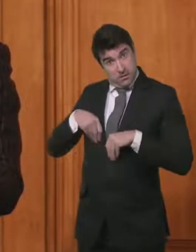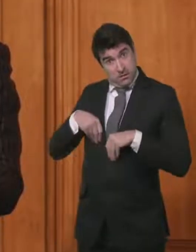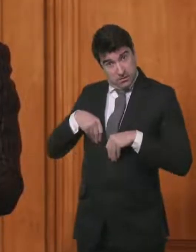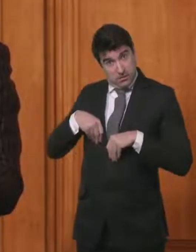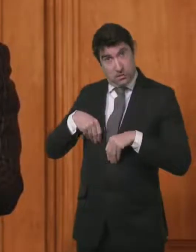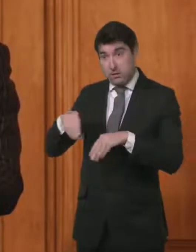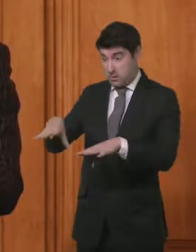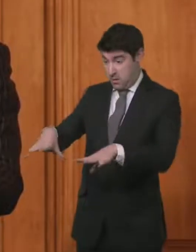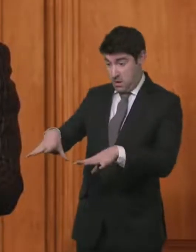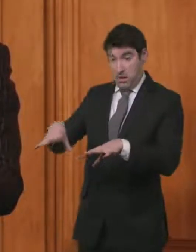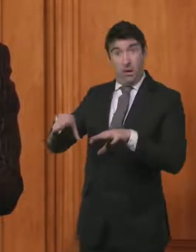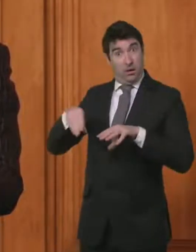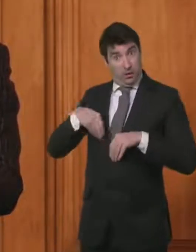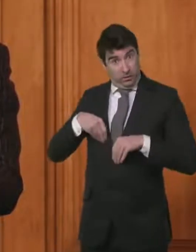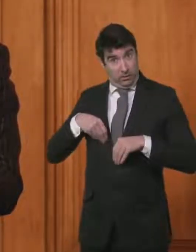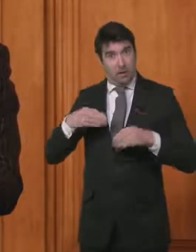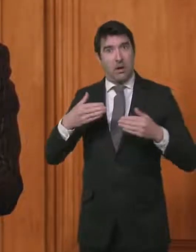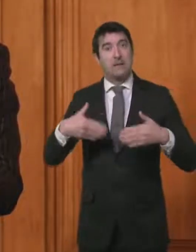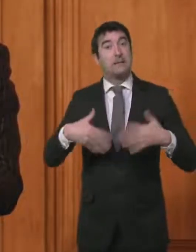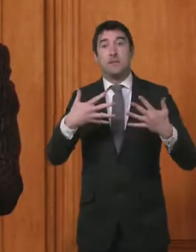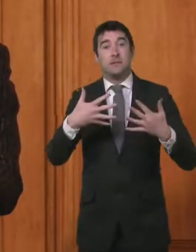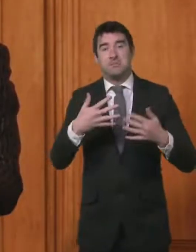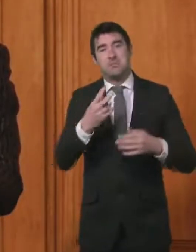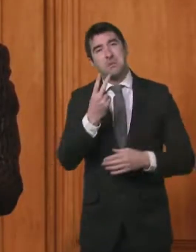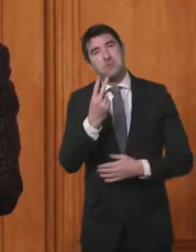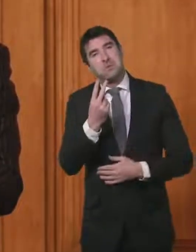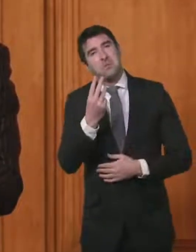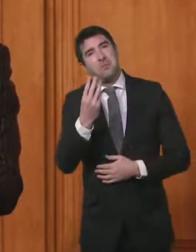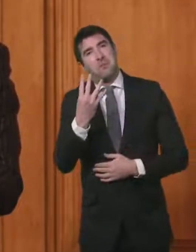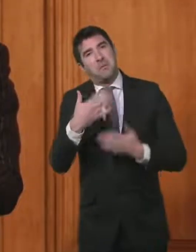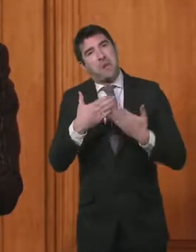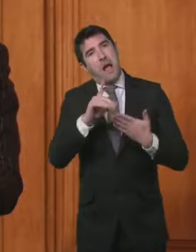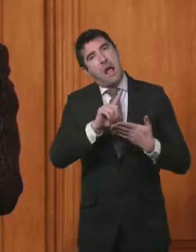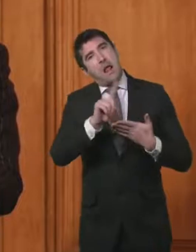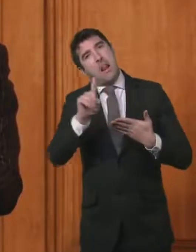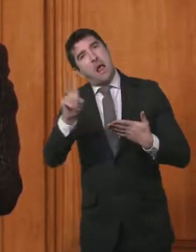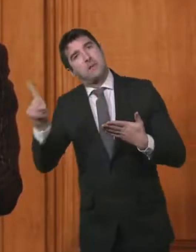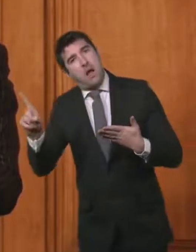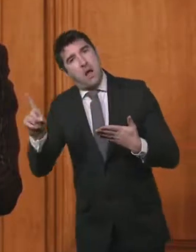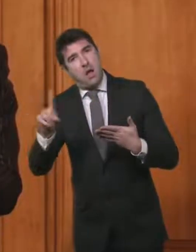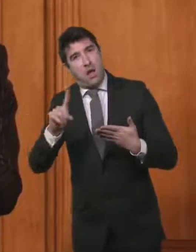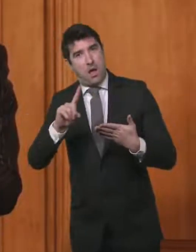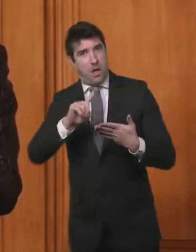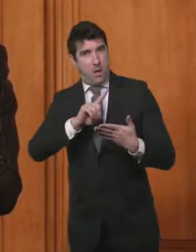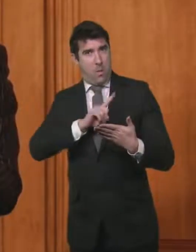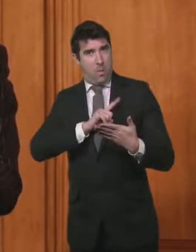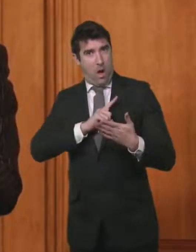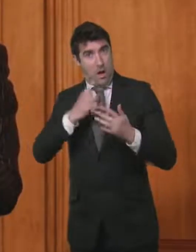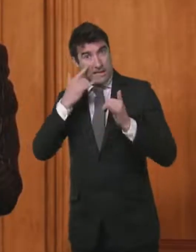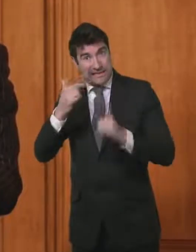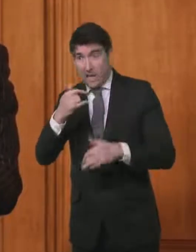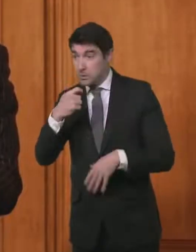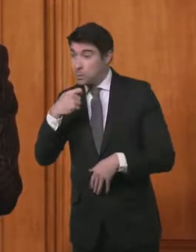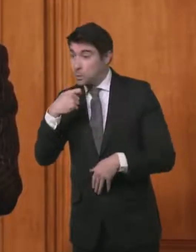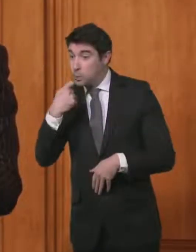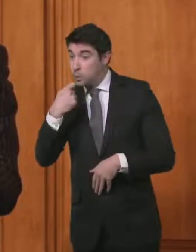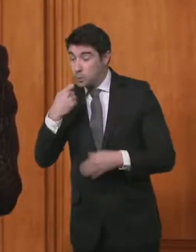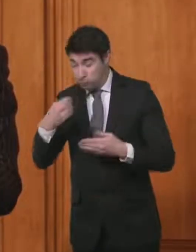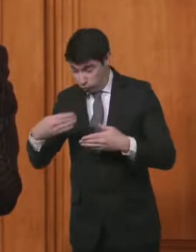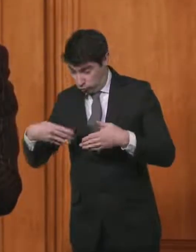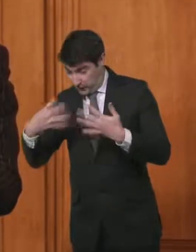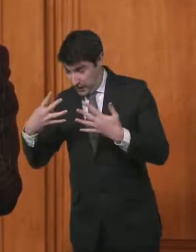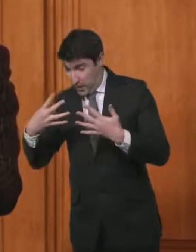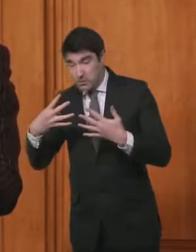several days later when people come forwards for testing. They're always out of date by a few days, in other words. On top of